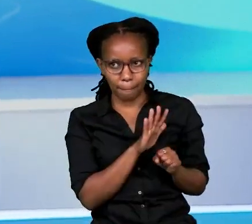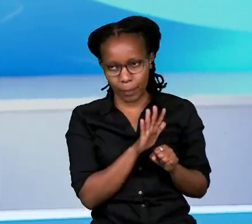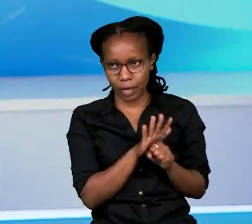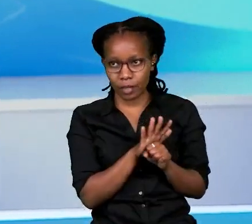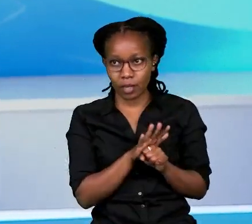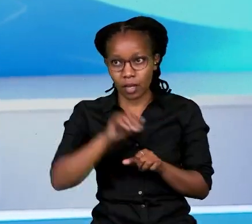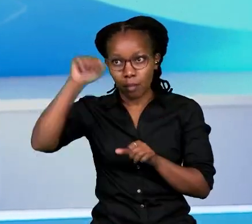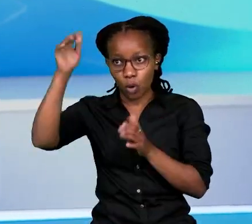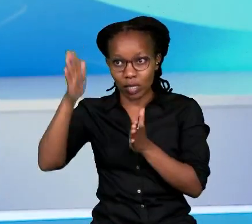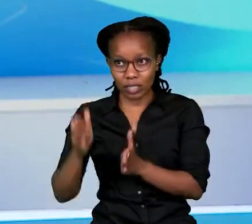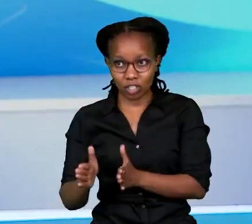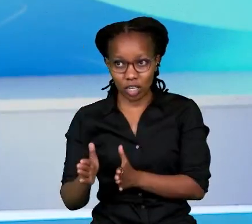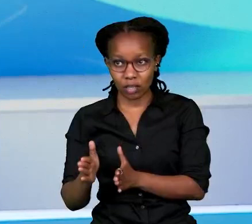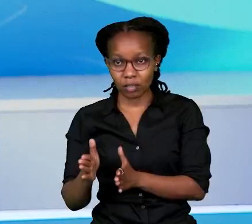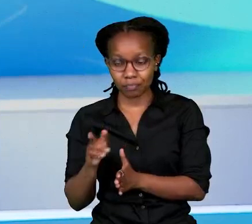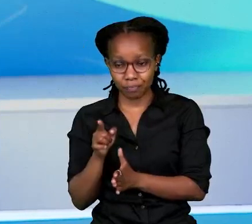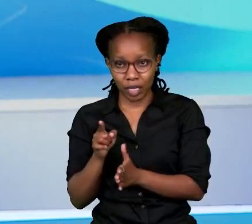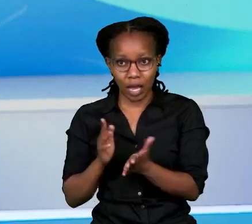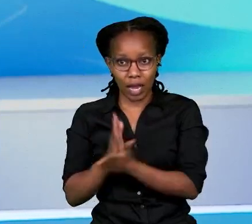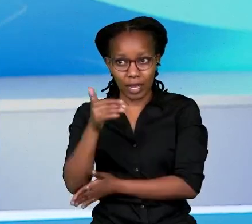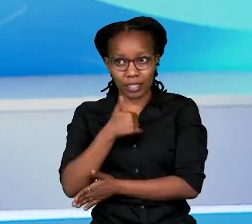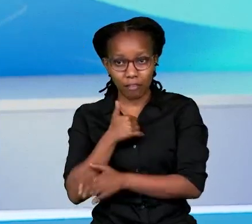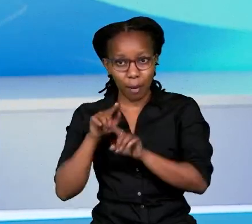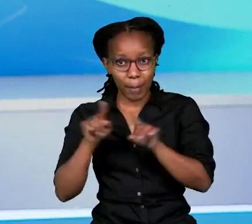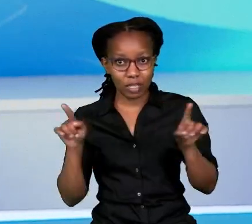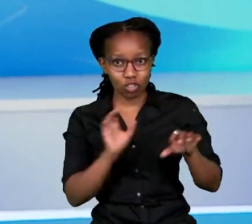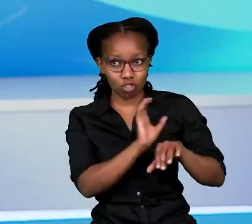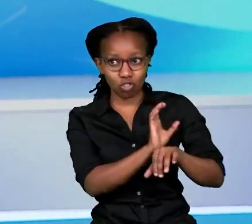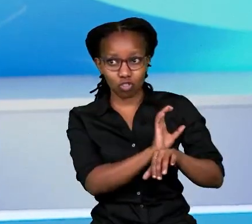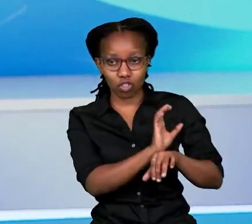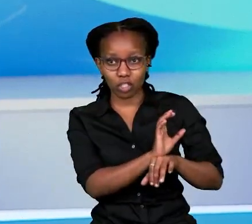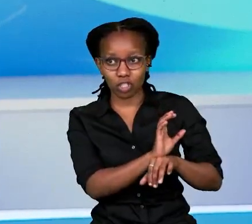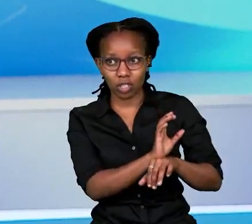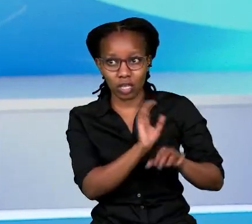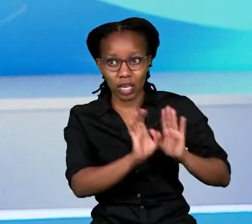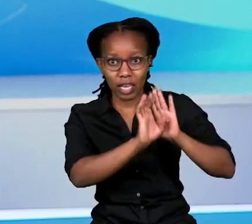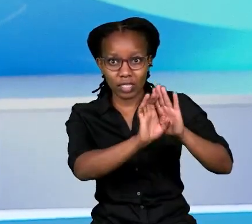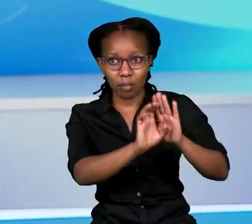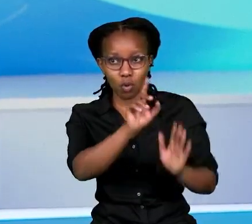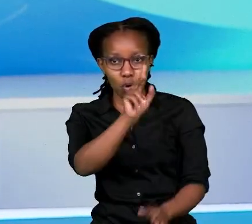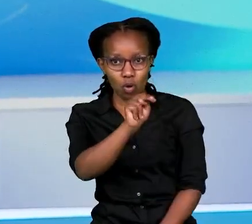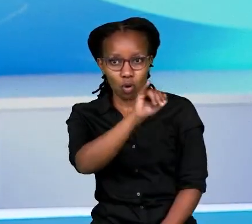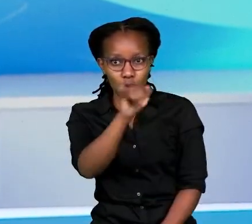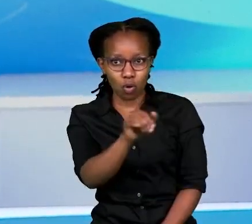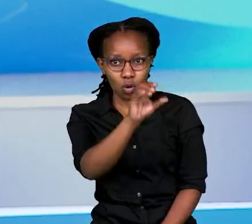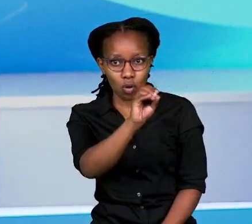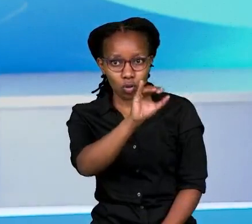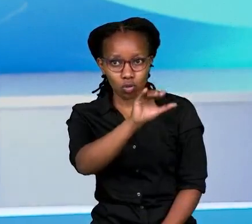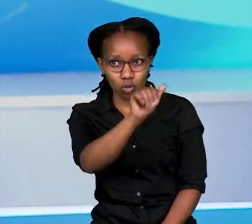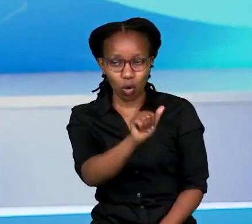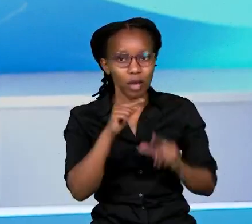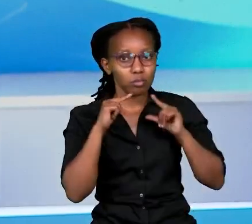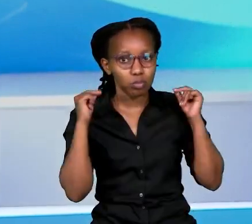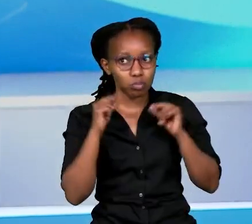mm-hmm. politicians, yes, they were at the forefront, mm-hmm. but also the church, the mm-hmm. likes of Reverend Timothy Njoya, mm-hmm. the likes of